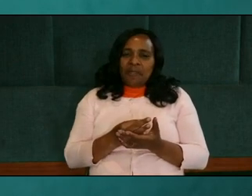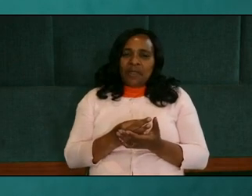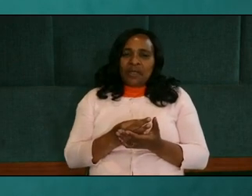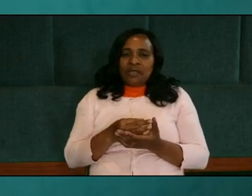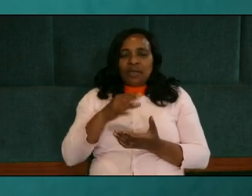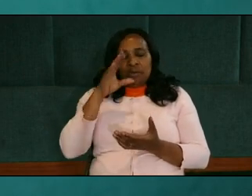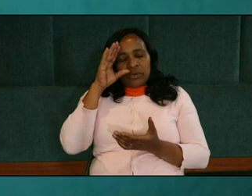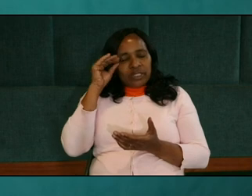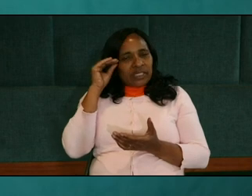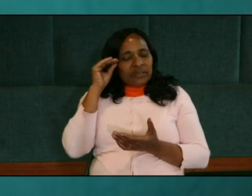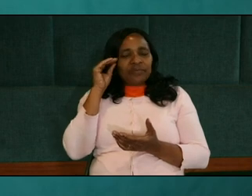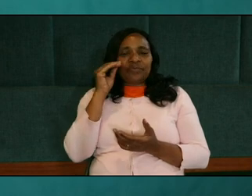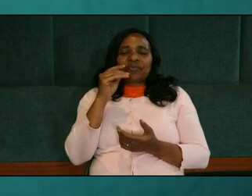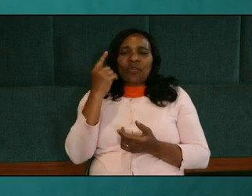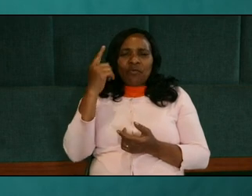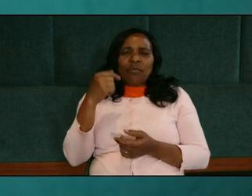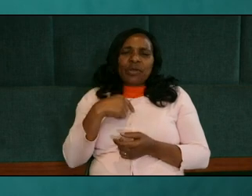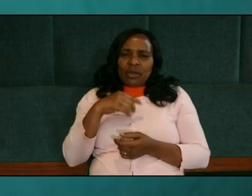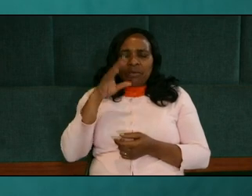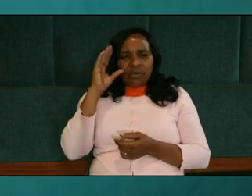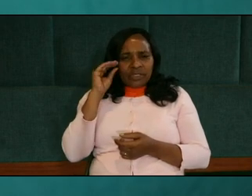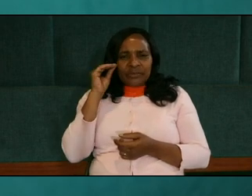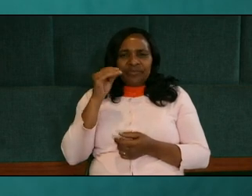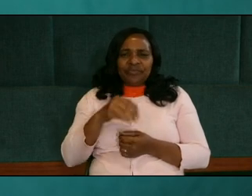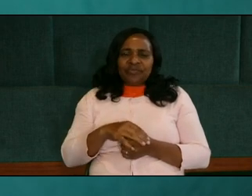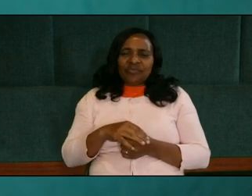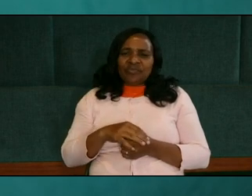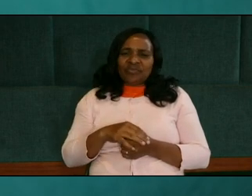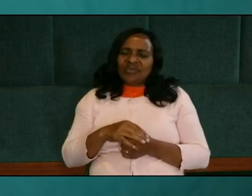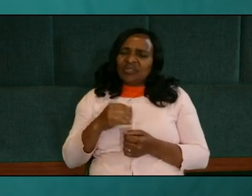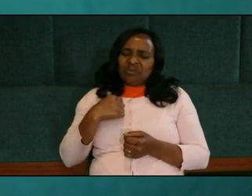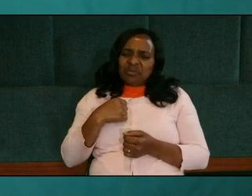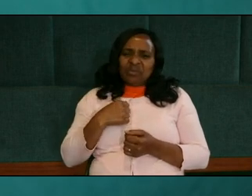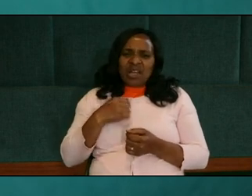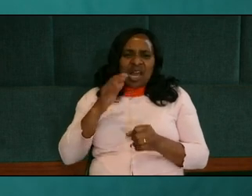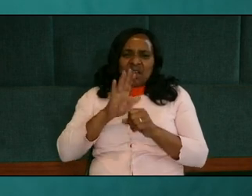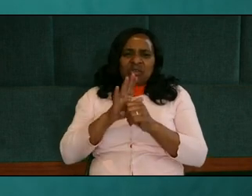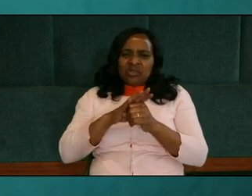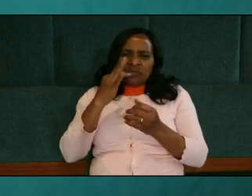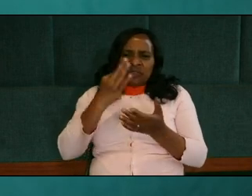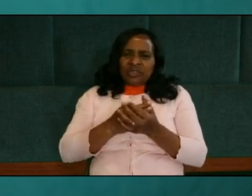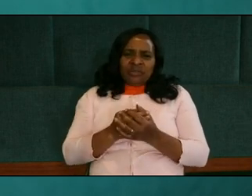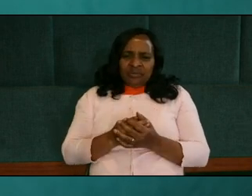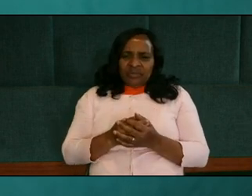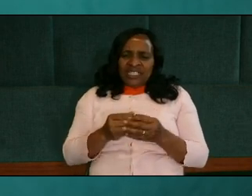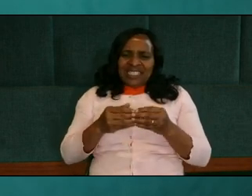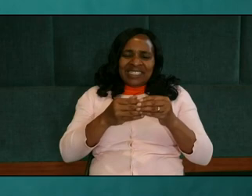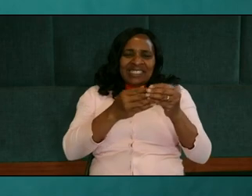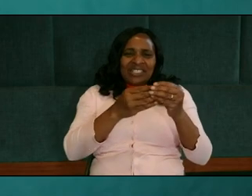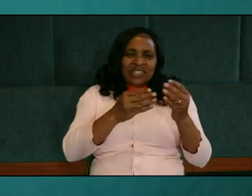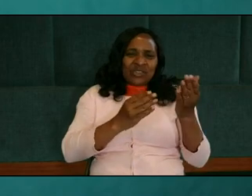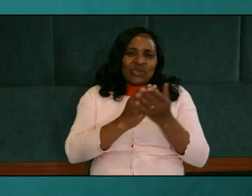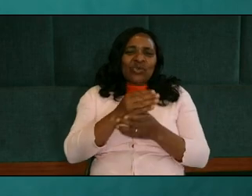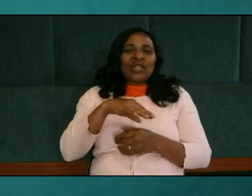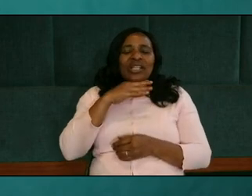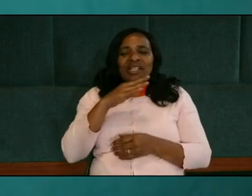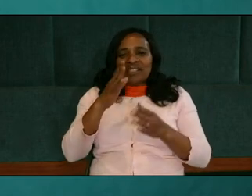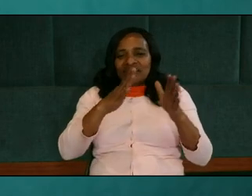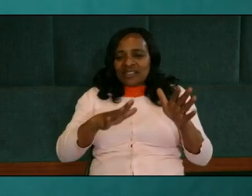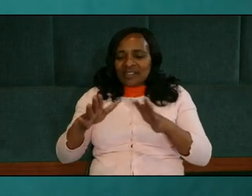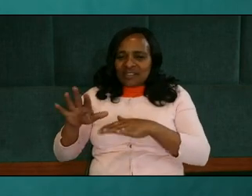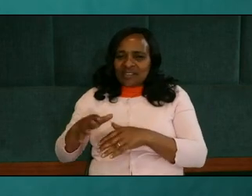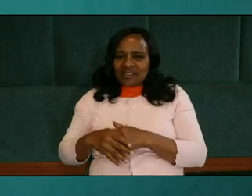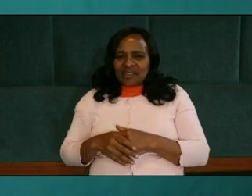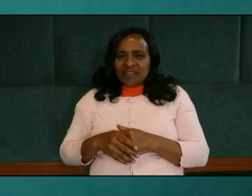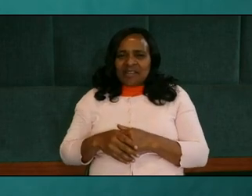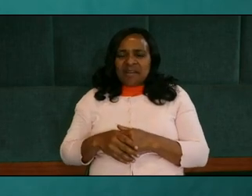Moses. Like, for me, Moses, it doesn't seem like a lot of faith, so to speak, leading them through the Red Sea. Because this was a man who